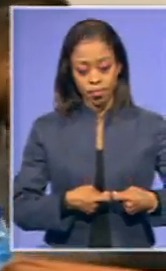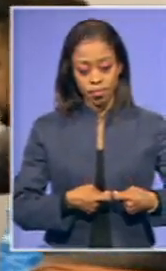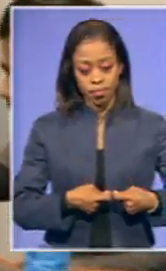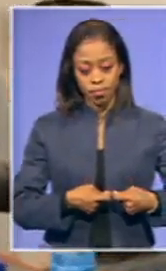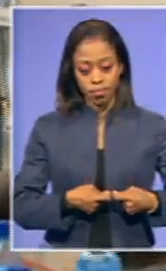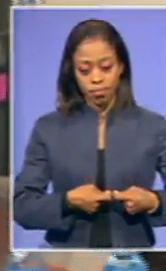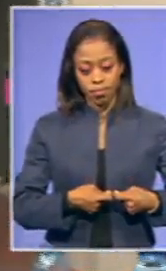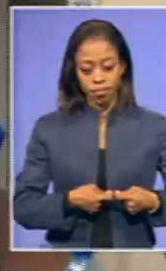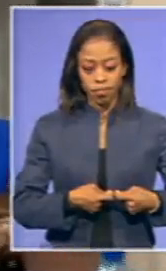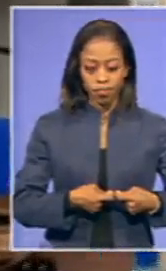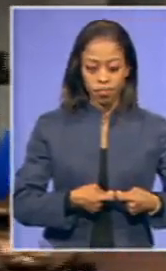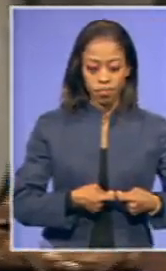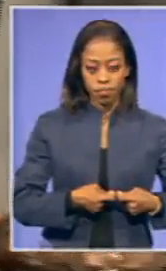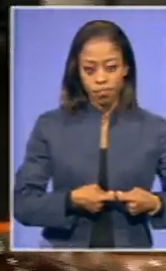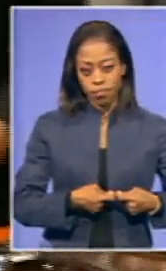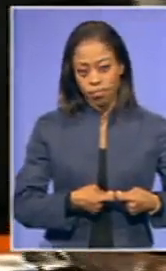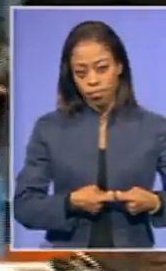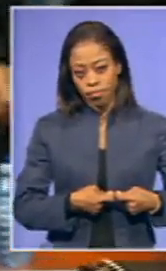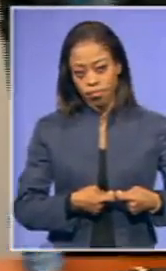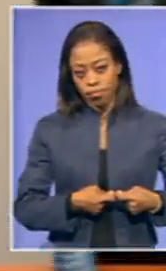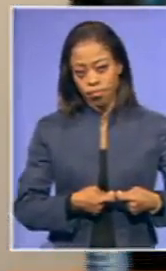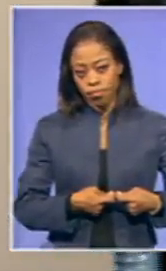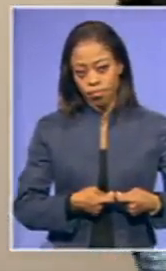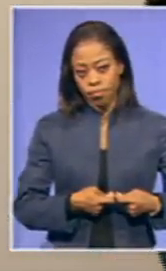right? Is that correct? Okay, we can take.